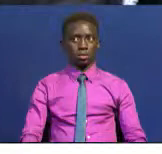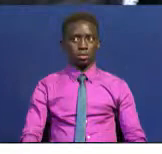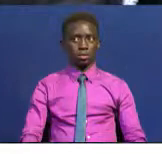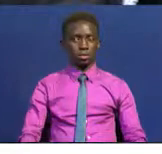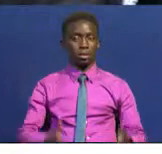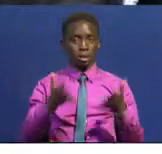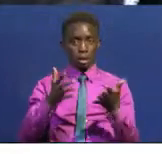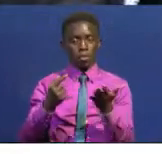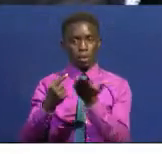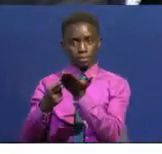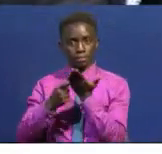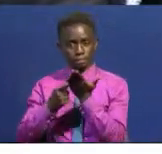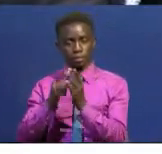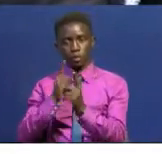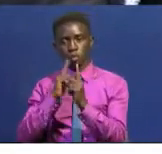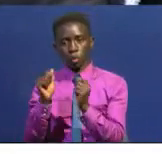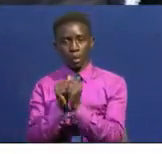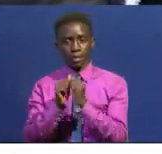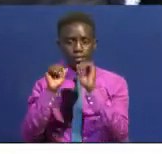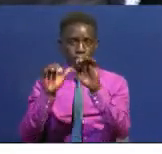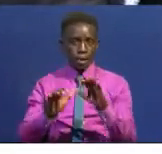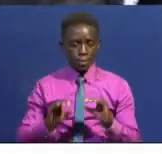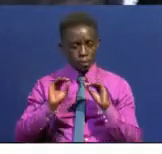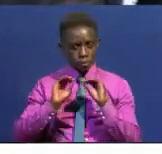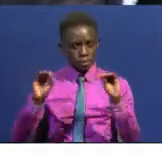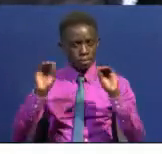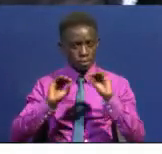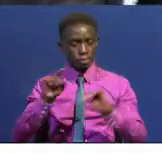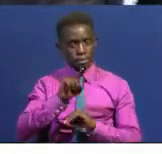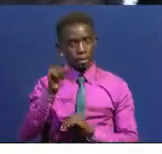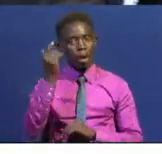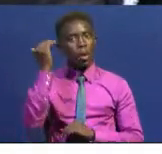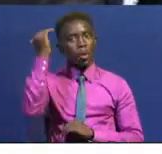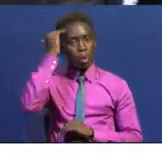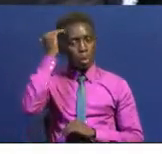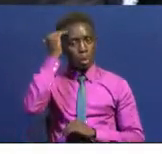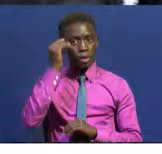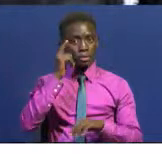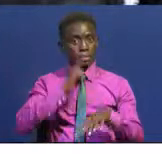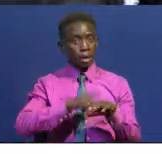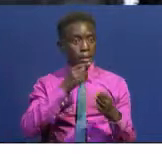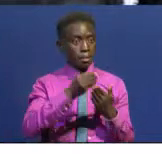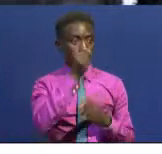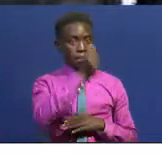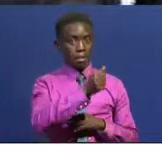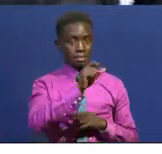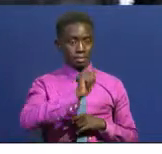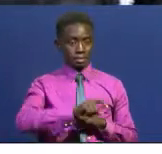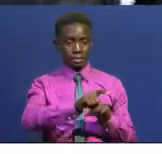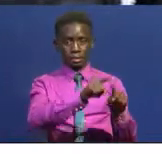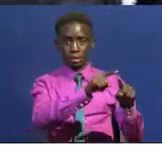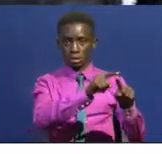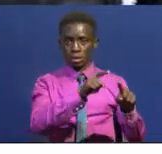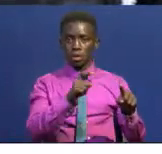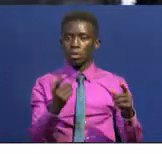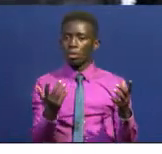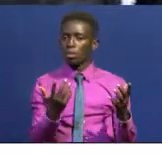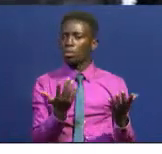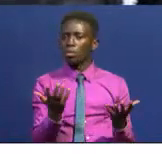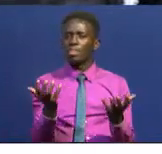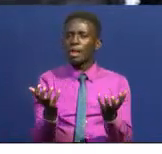Kuongea na wakulima, tuwahamasishe wajue wakati wananunua mbegu ni kitu gani